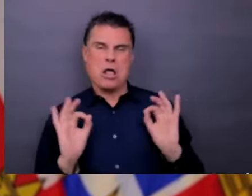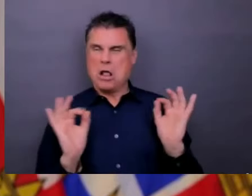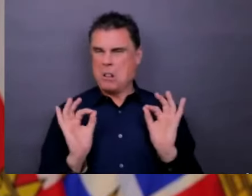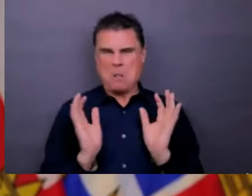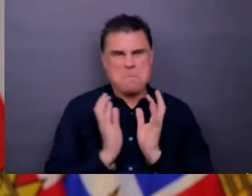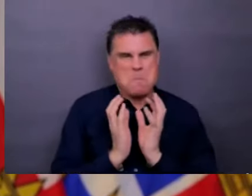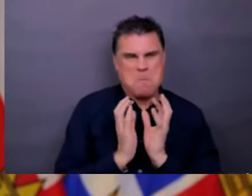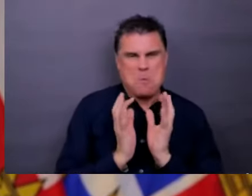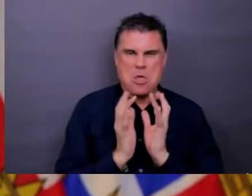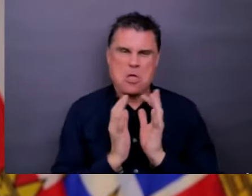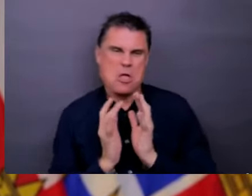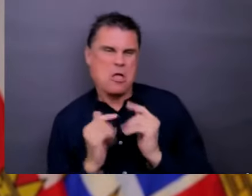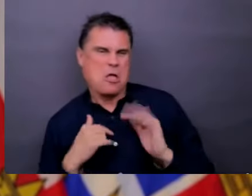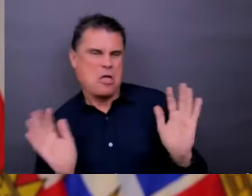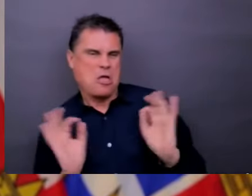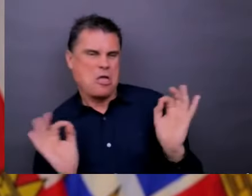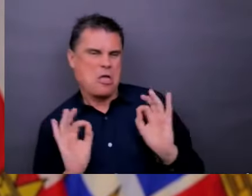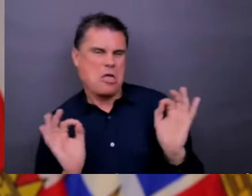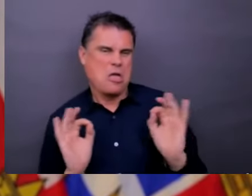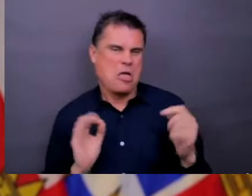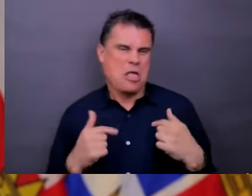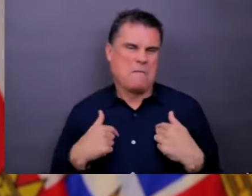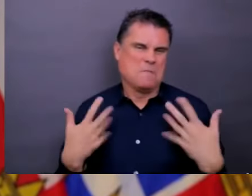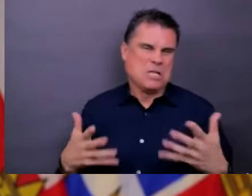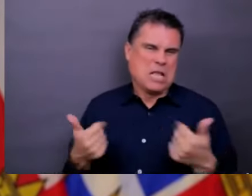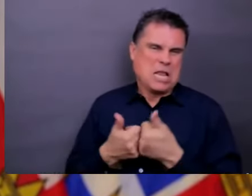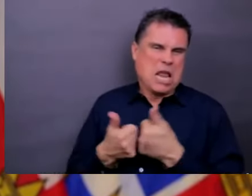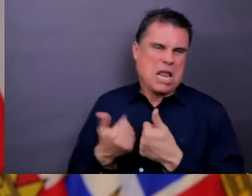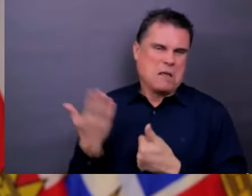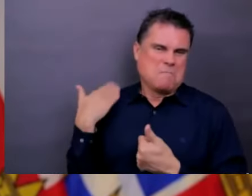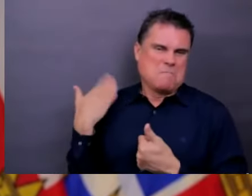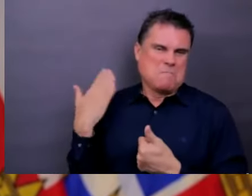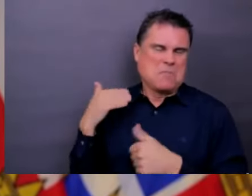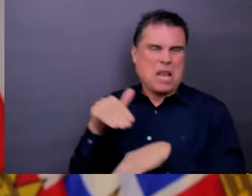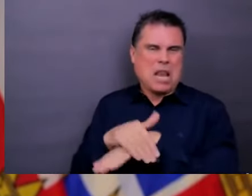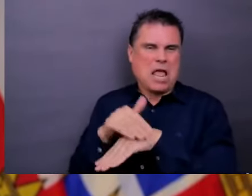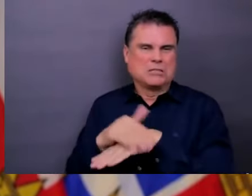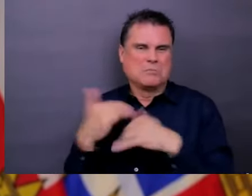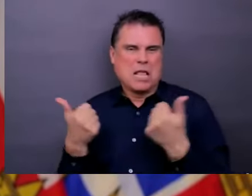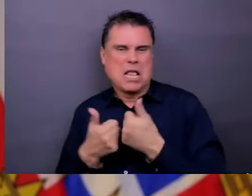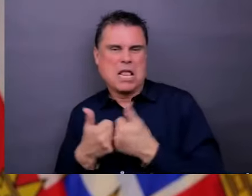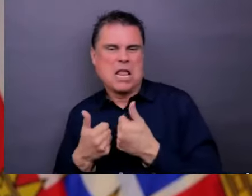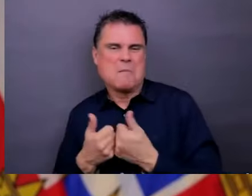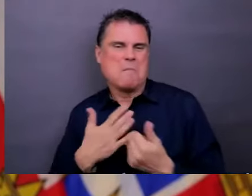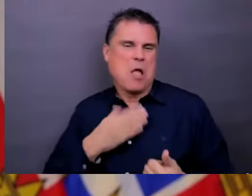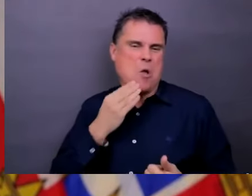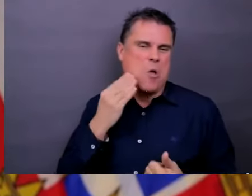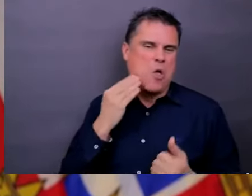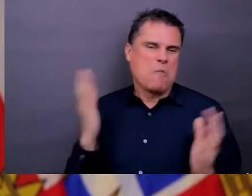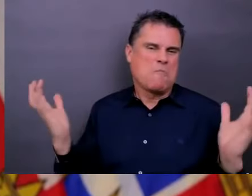to schools, spreading to workplaces, spreading to